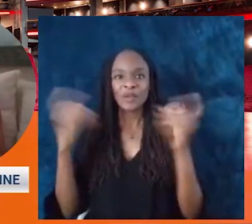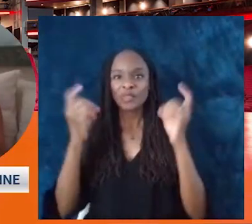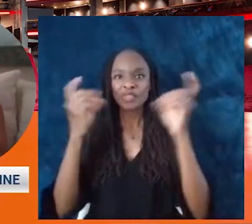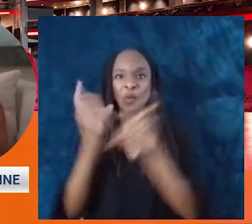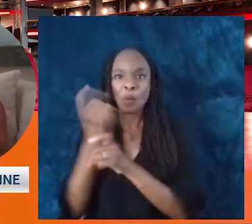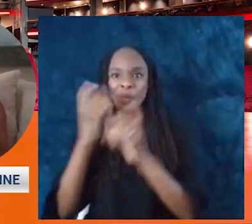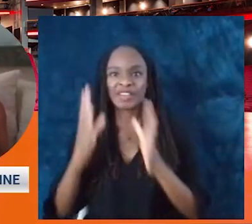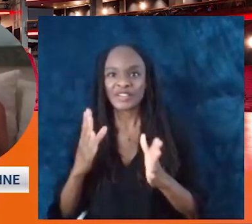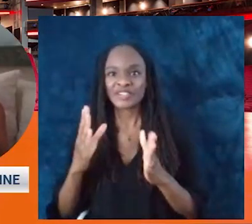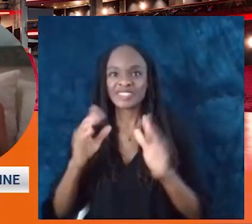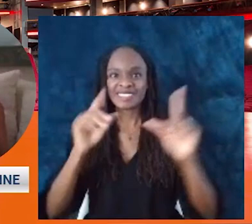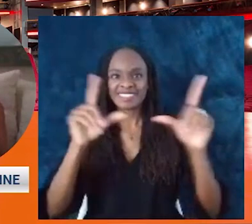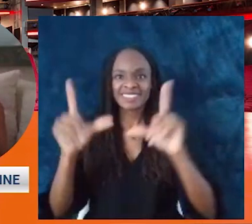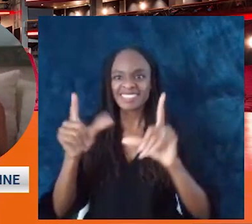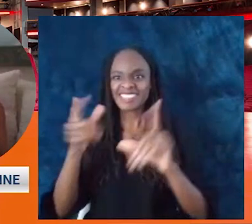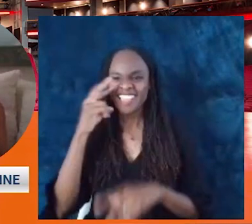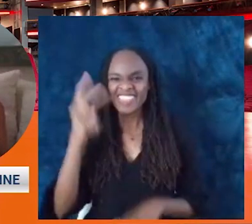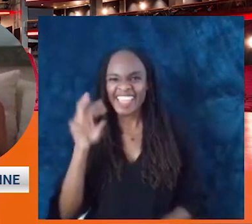at that.